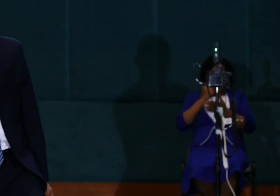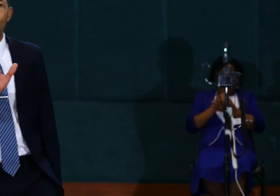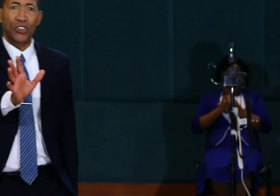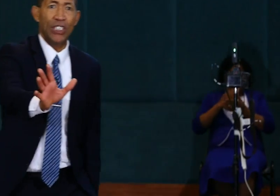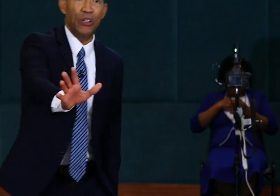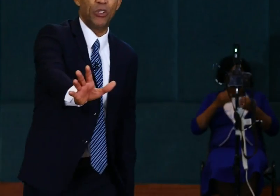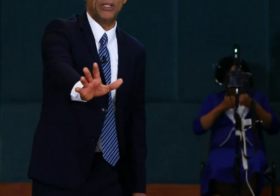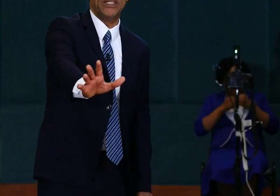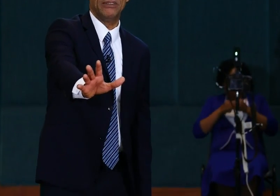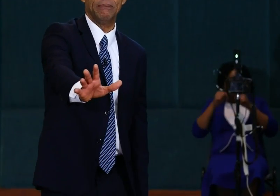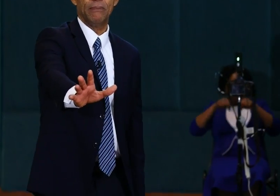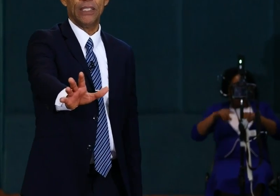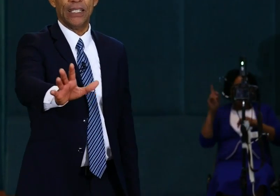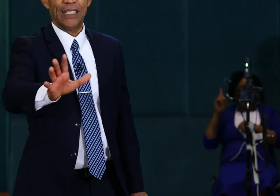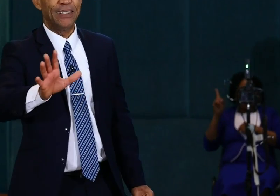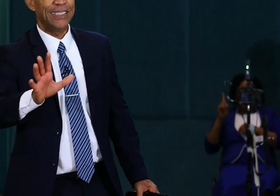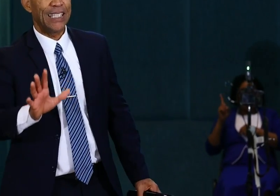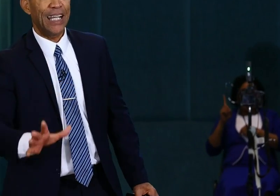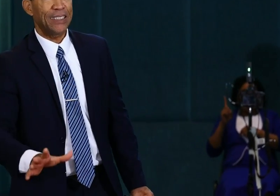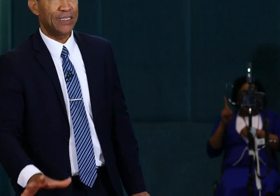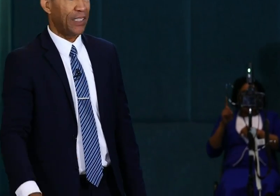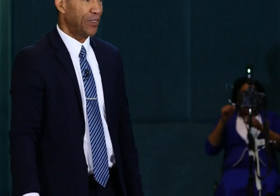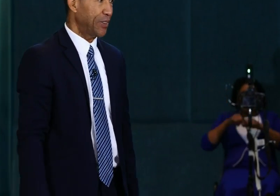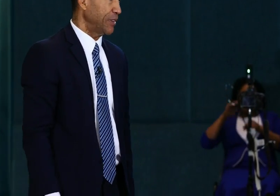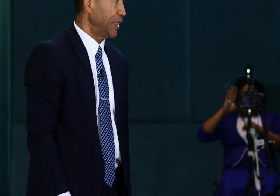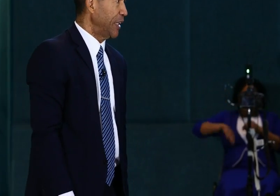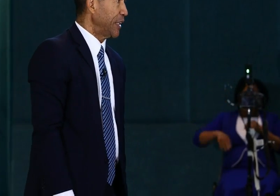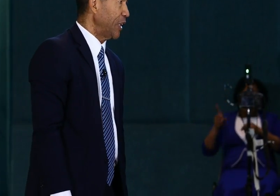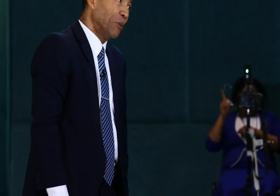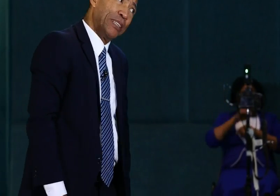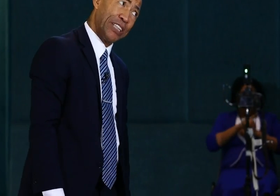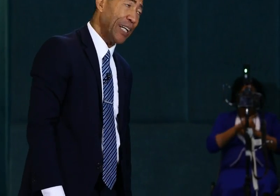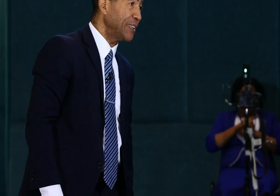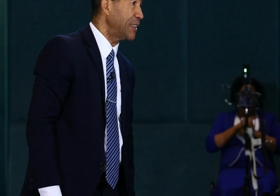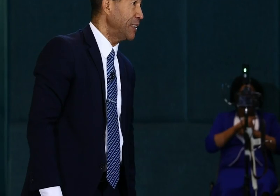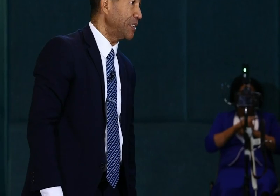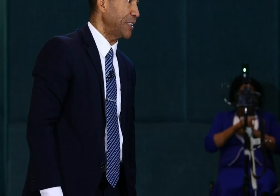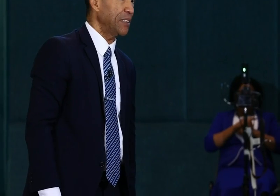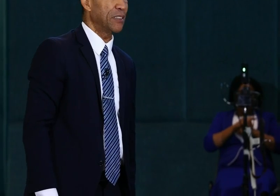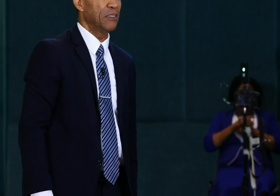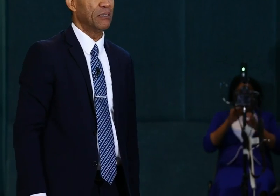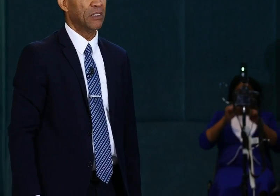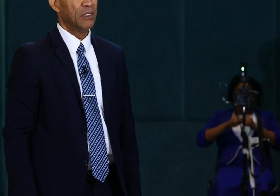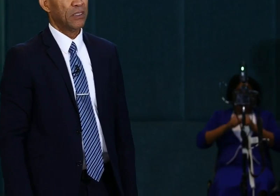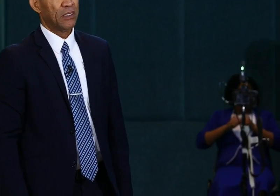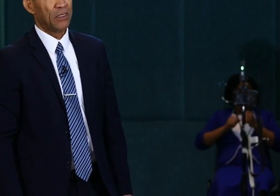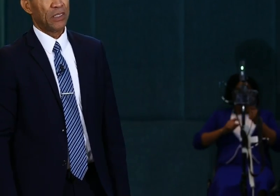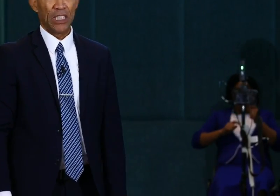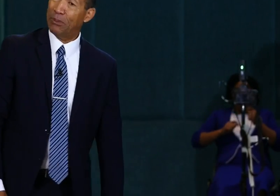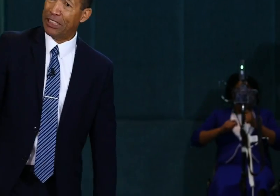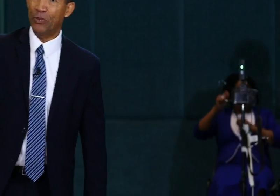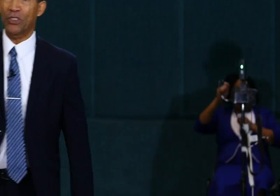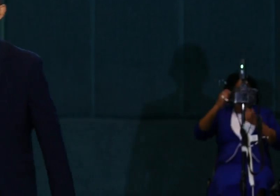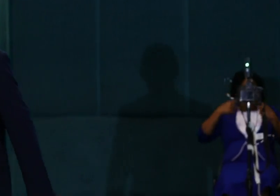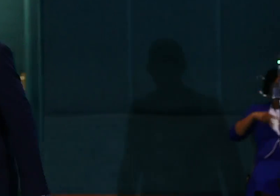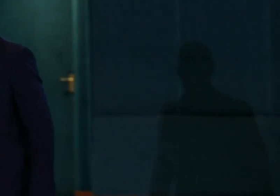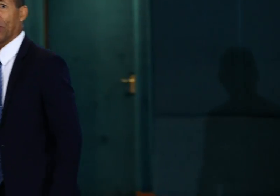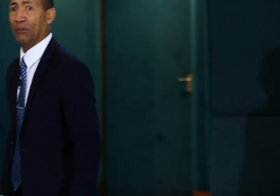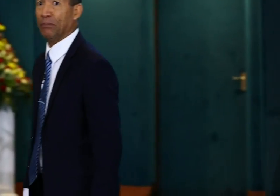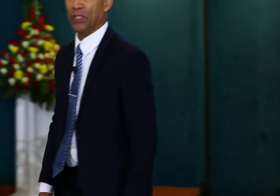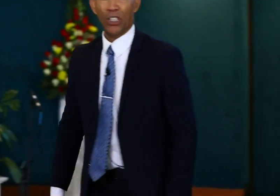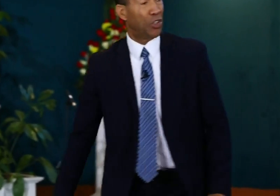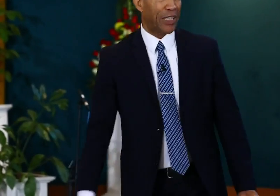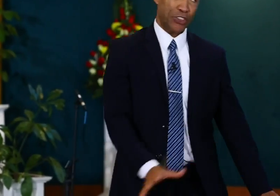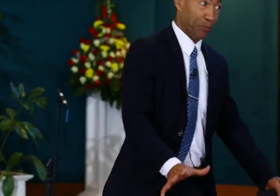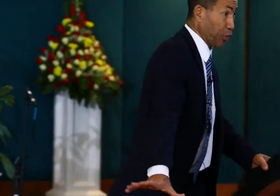My challenge to Nairobi, in these last days, there will be giants in the cities. There'll be difficult